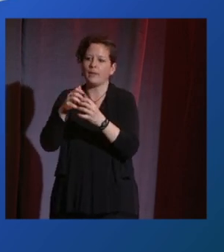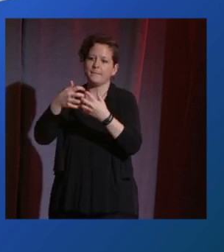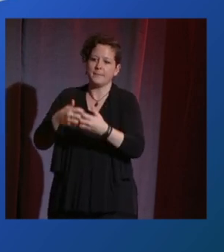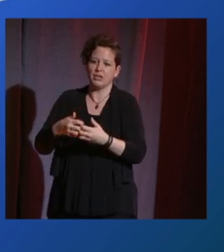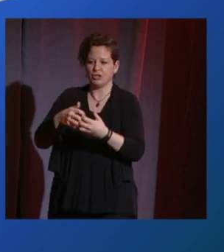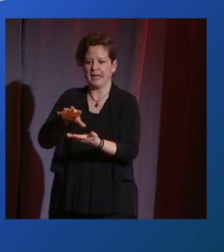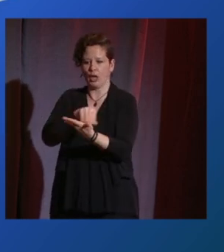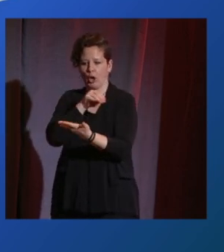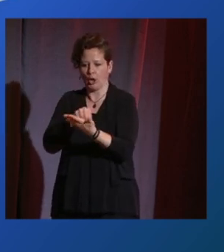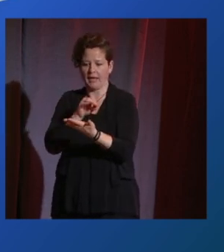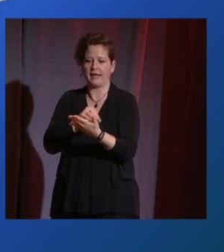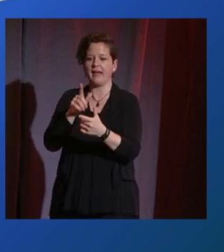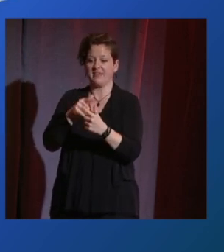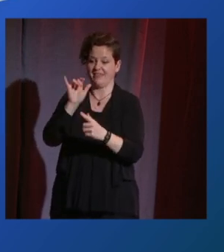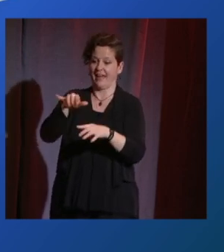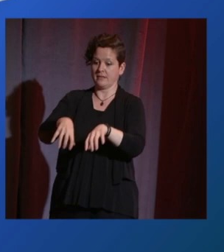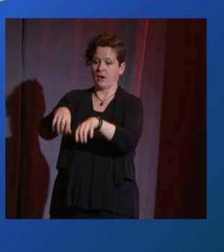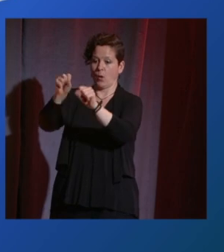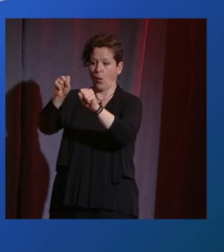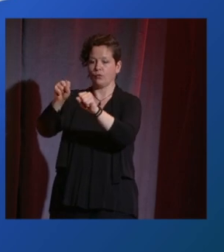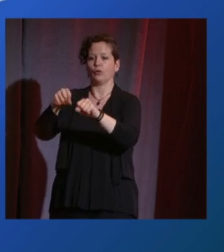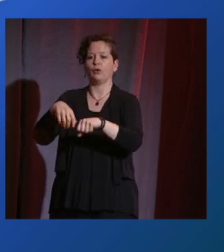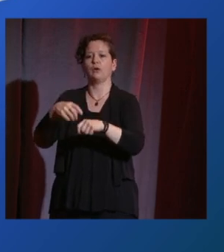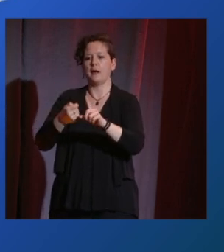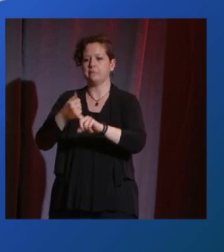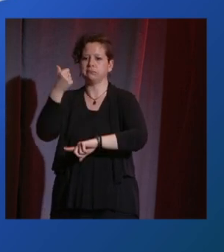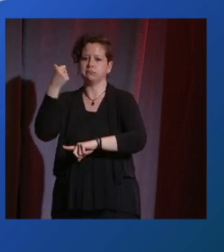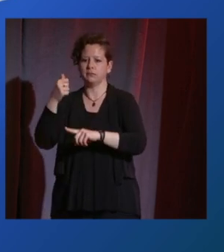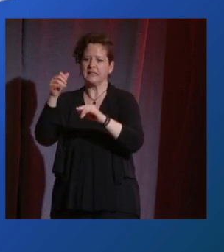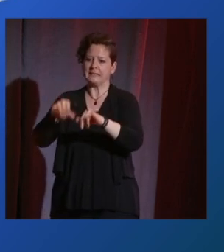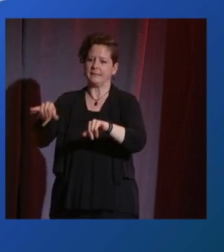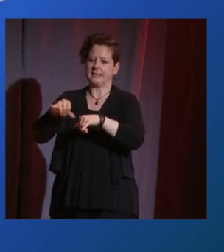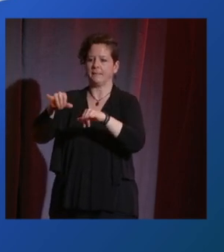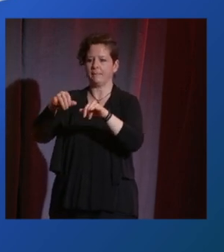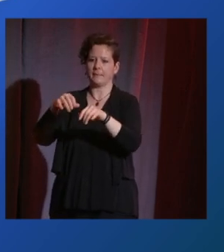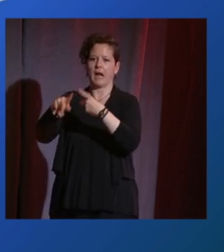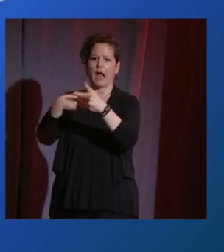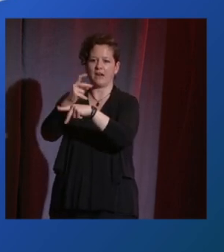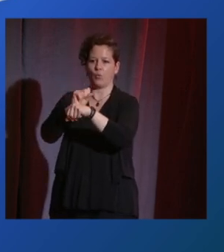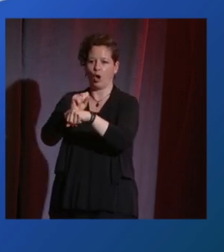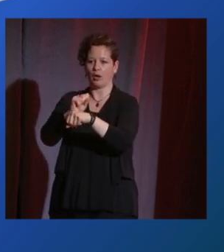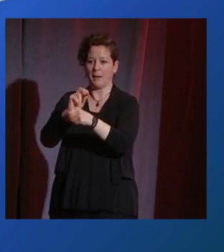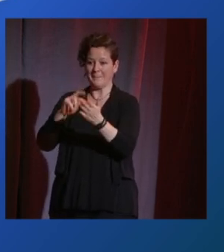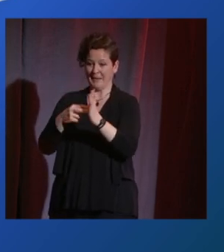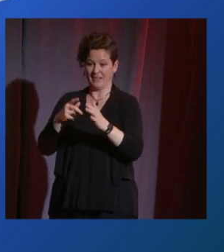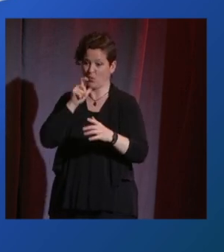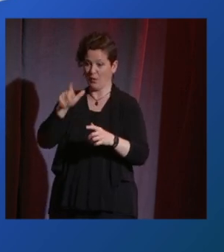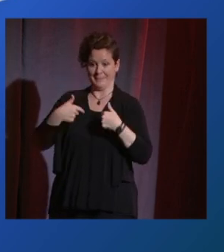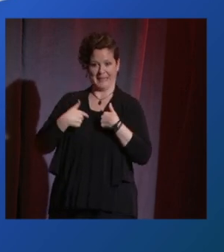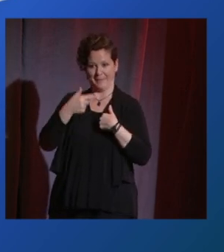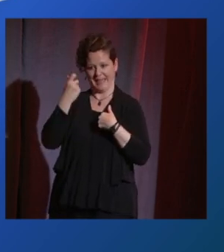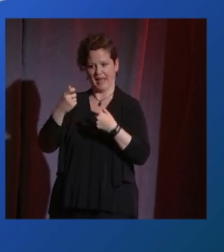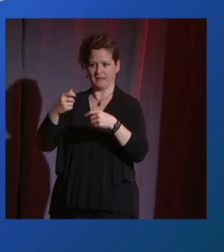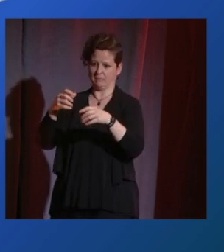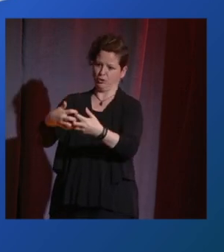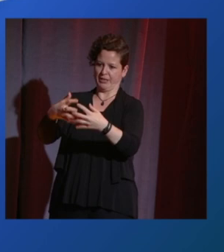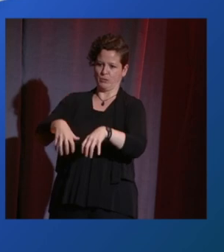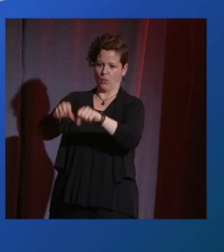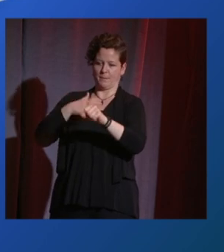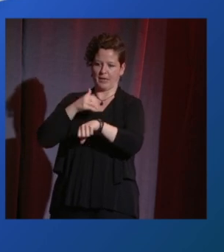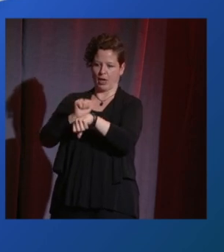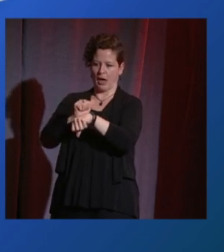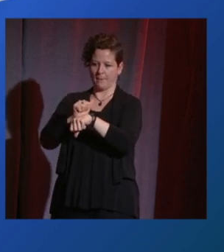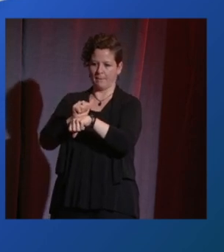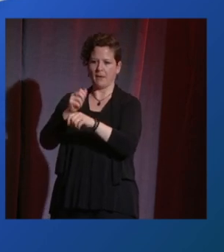pushing jobs don't think of it as taking that away think of it as okay what now do I spend my time on what harder problem can I use